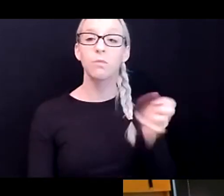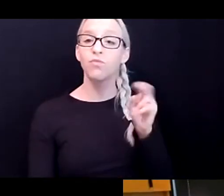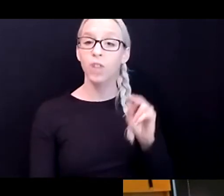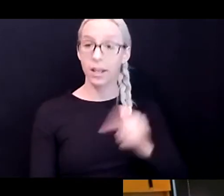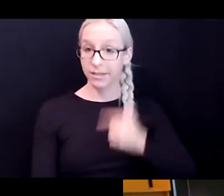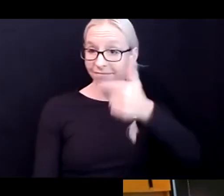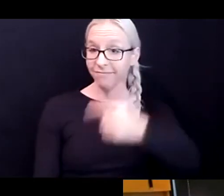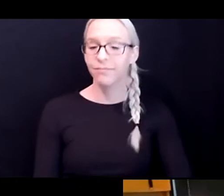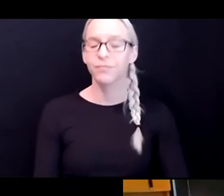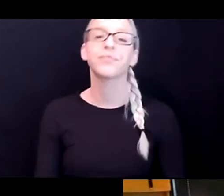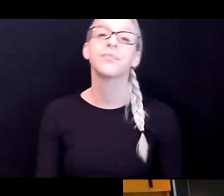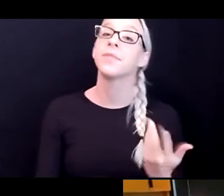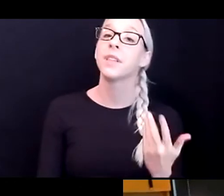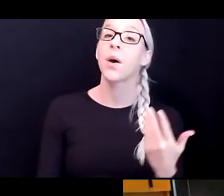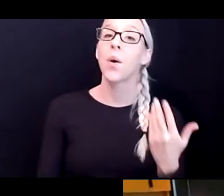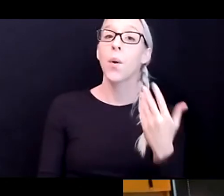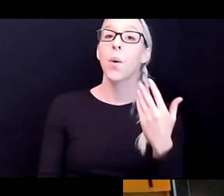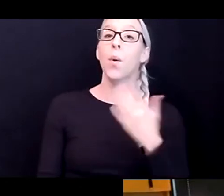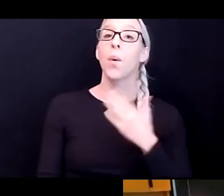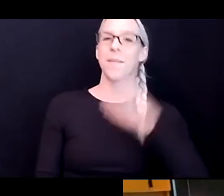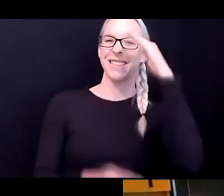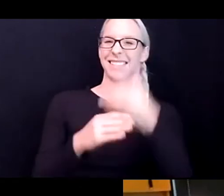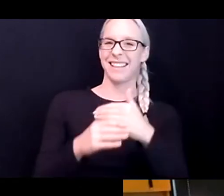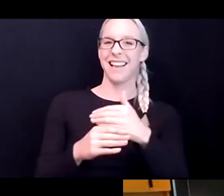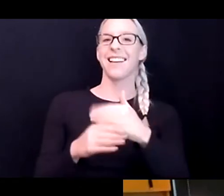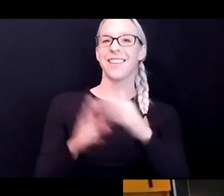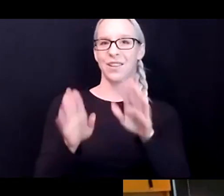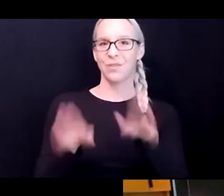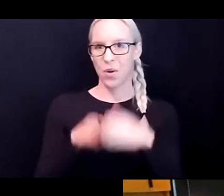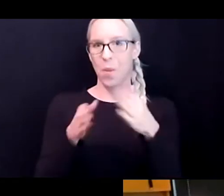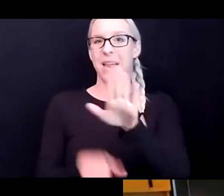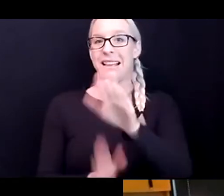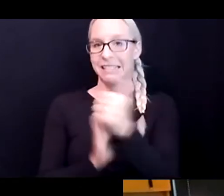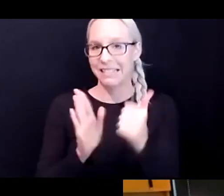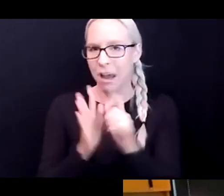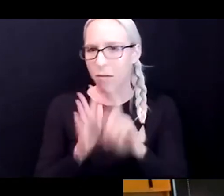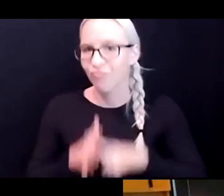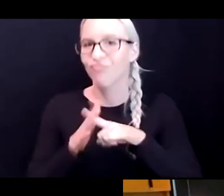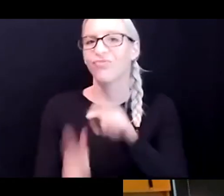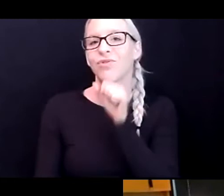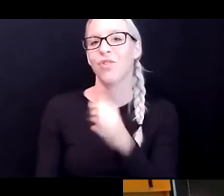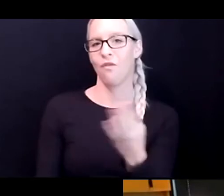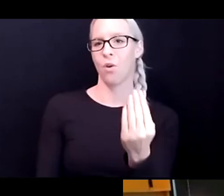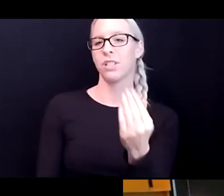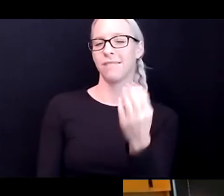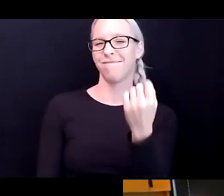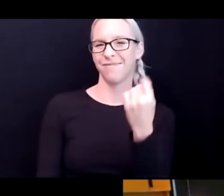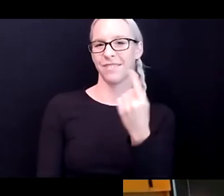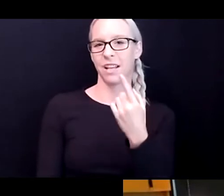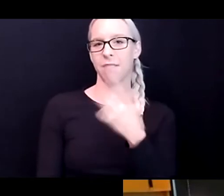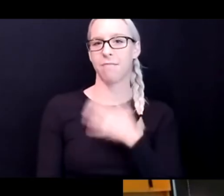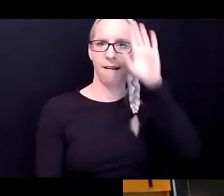when we opened Sean's account, he was only 14. So like Katherine said, we were taking care of all of his expenses since he